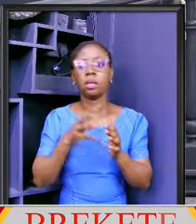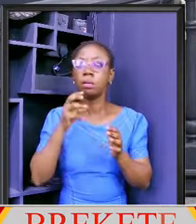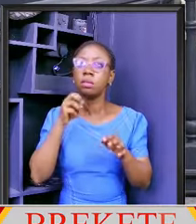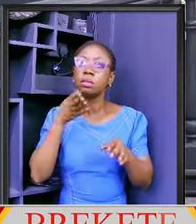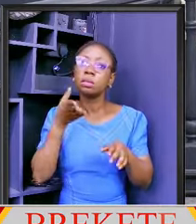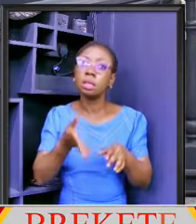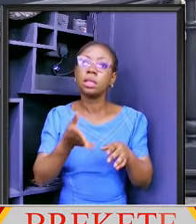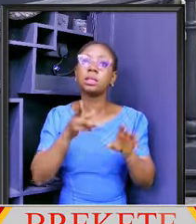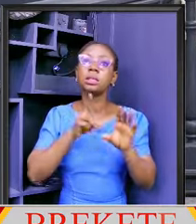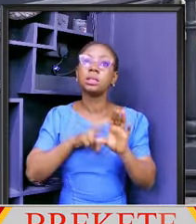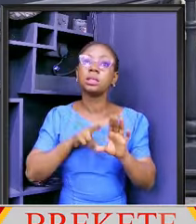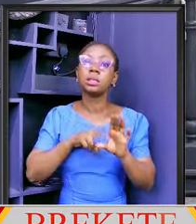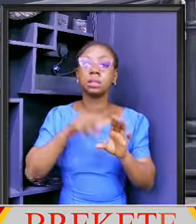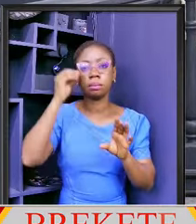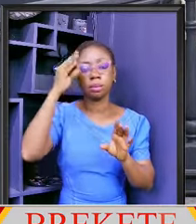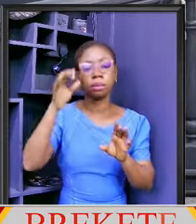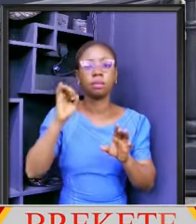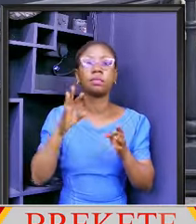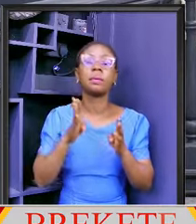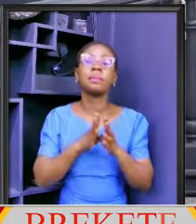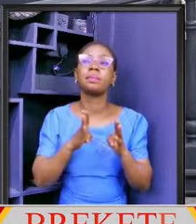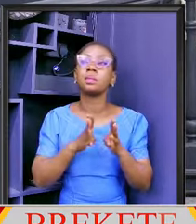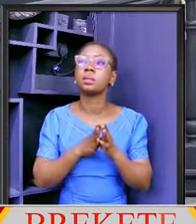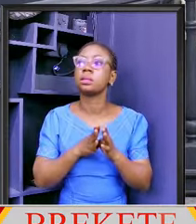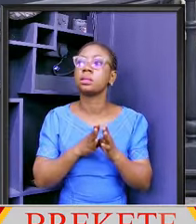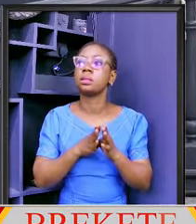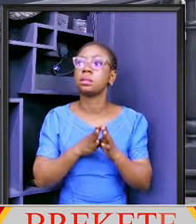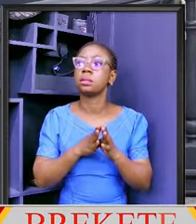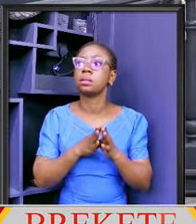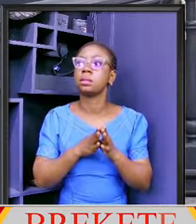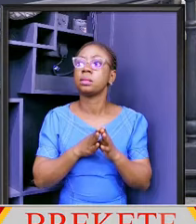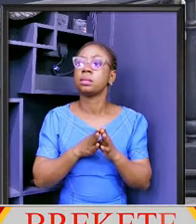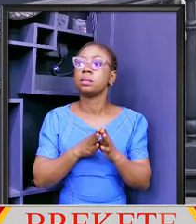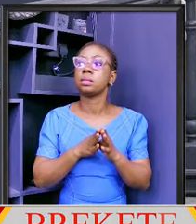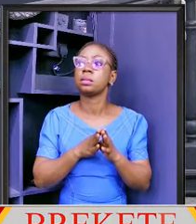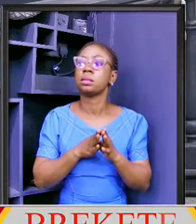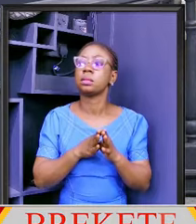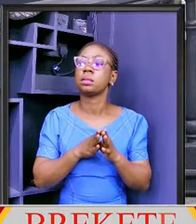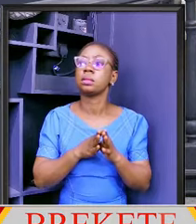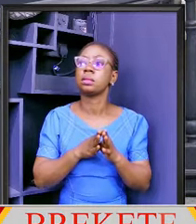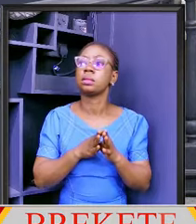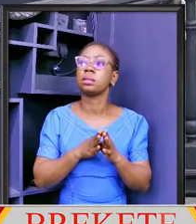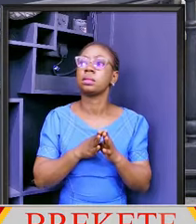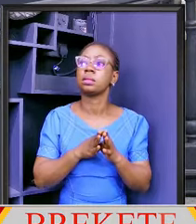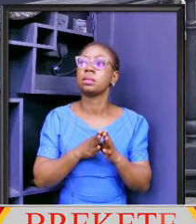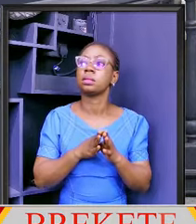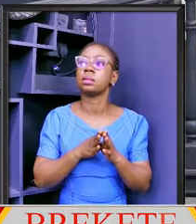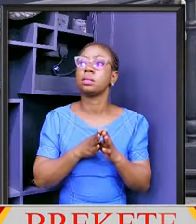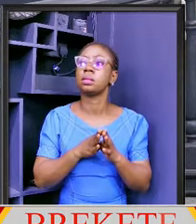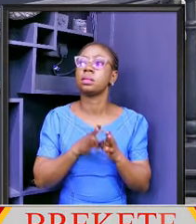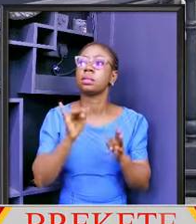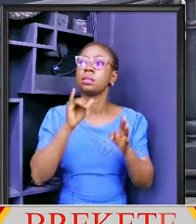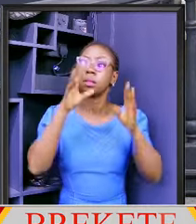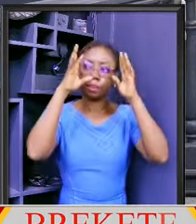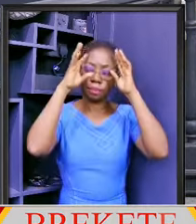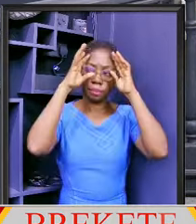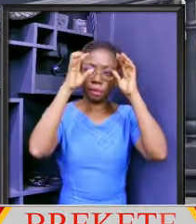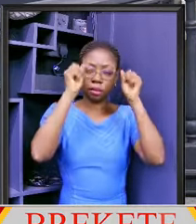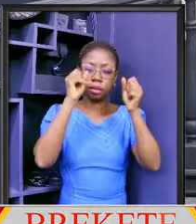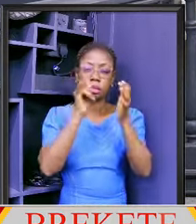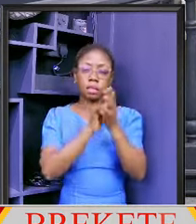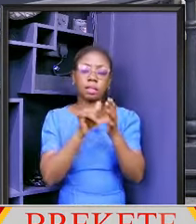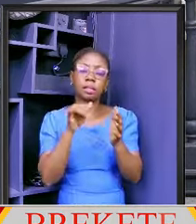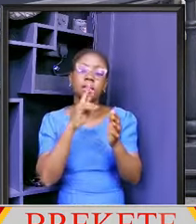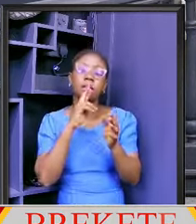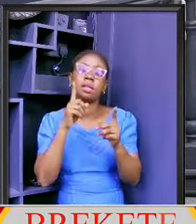the meeting. This very person they are complaining about, this Apelugun. Apelugun, their own president they are talking about. Okay, their